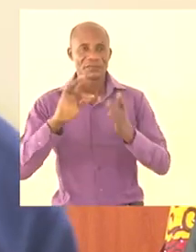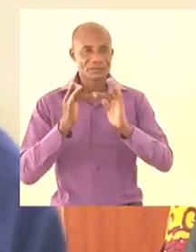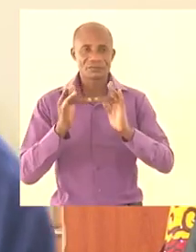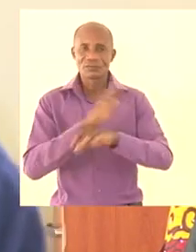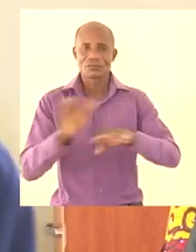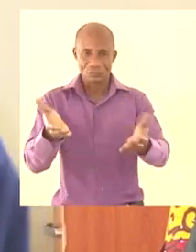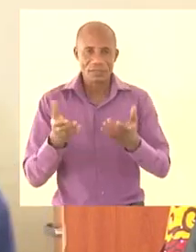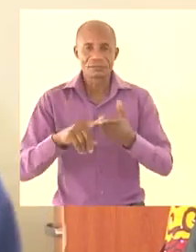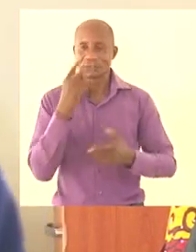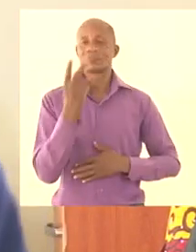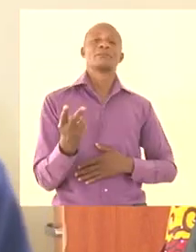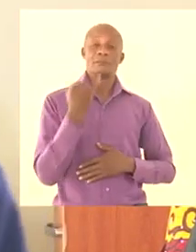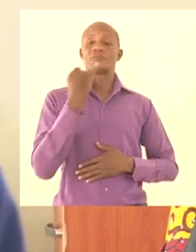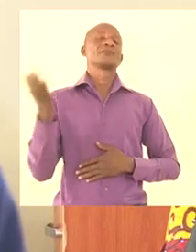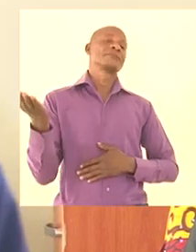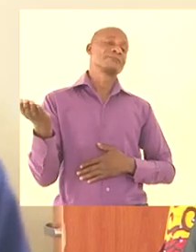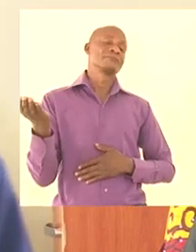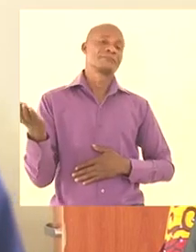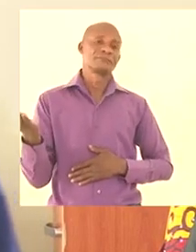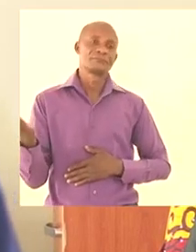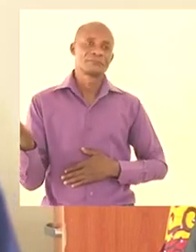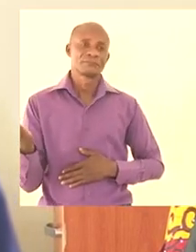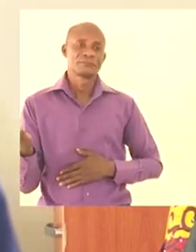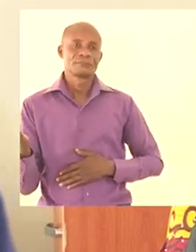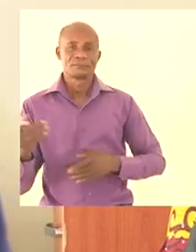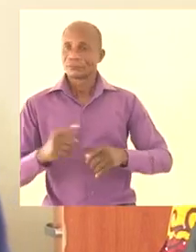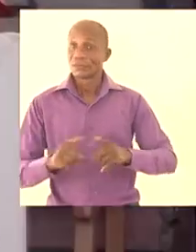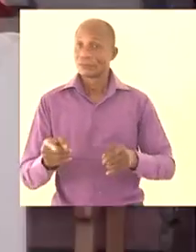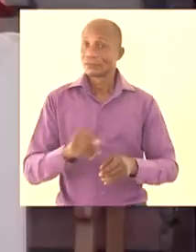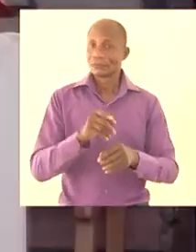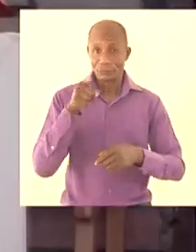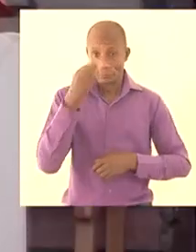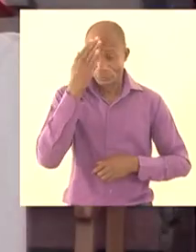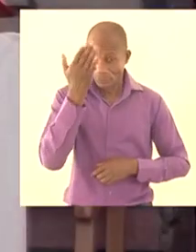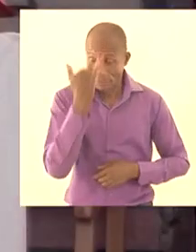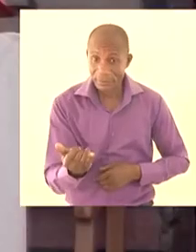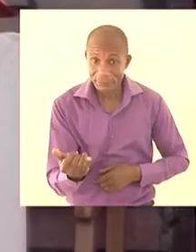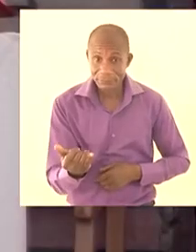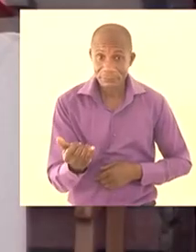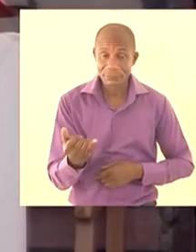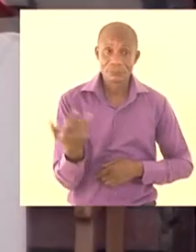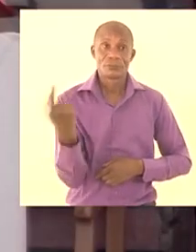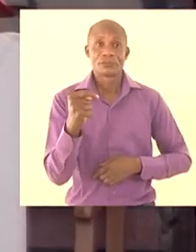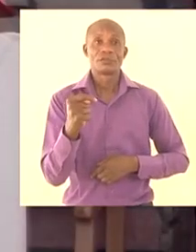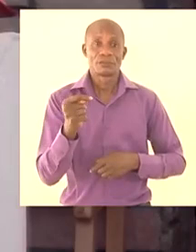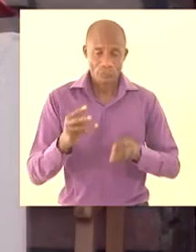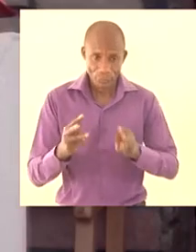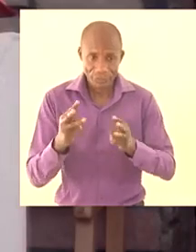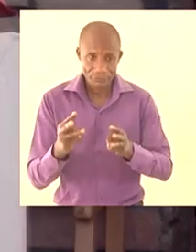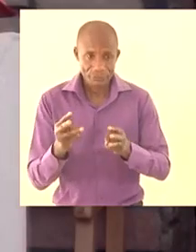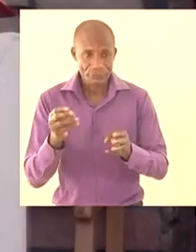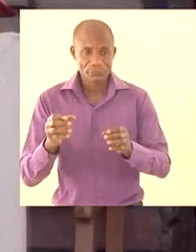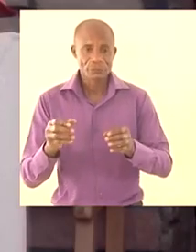want to see. But it's there. You just have to see them. But you see, you know why? You know the way these search engines